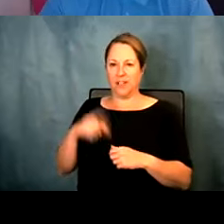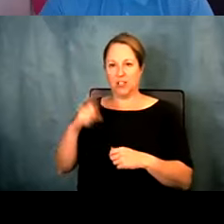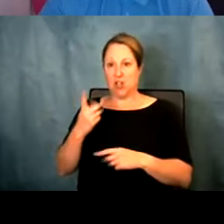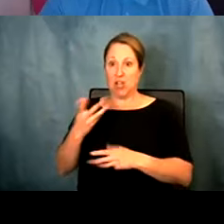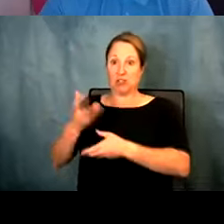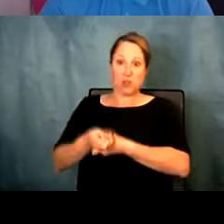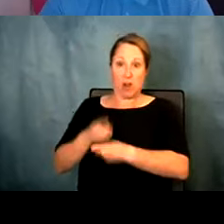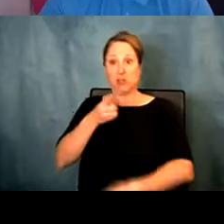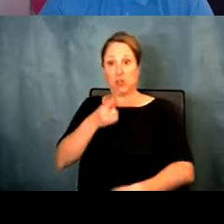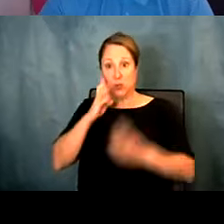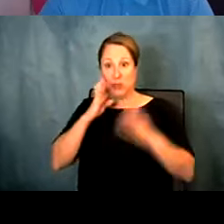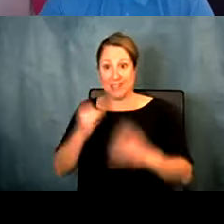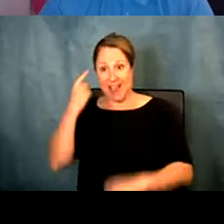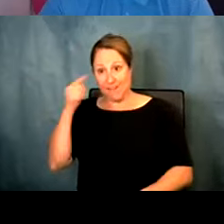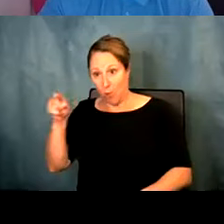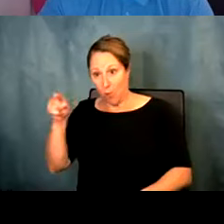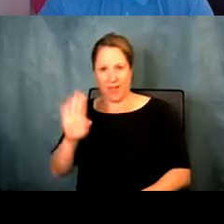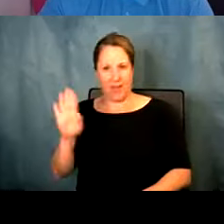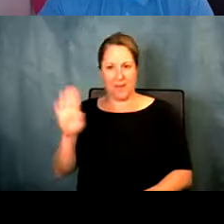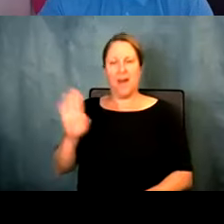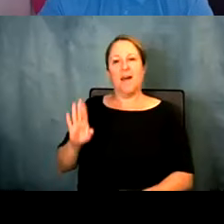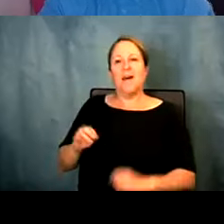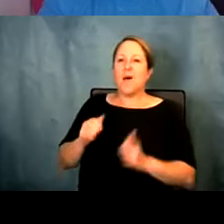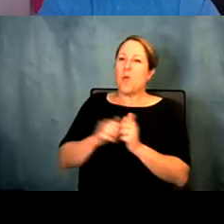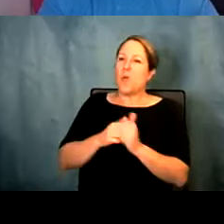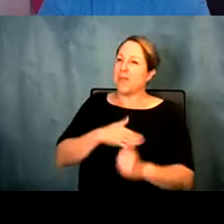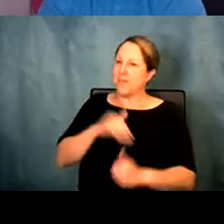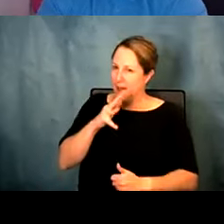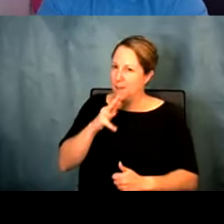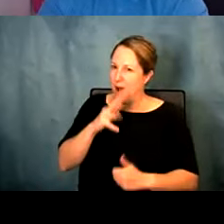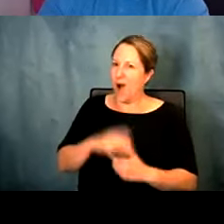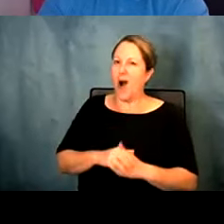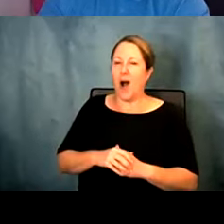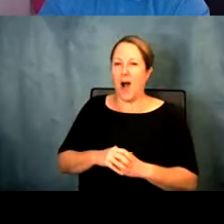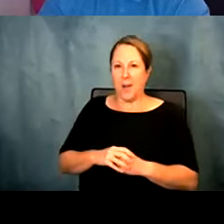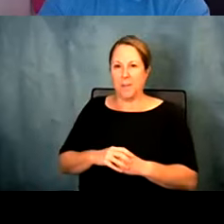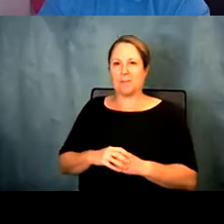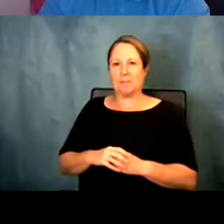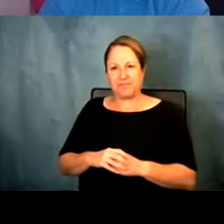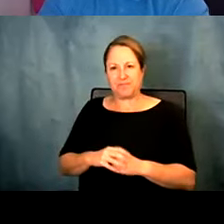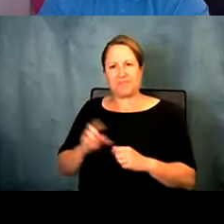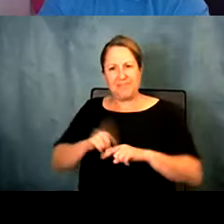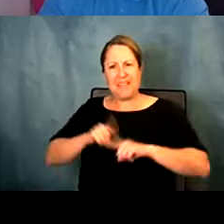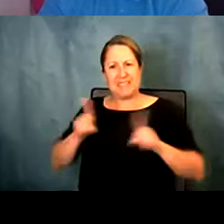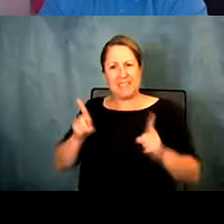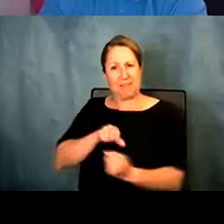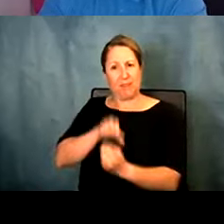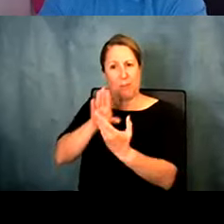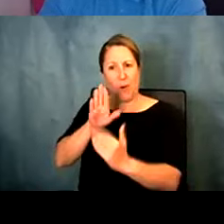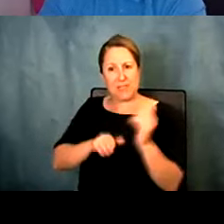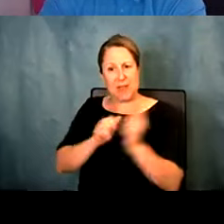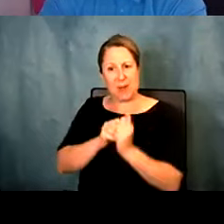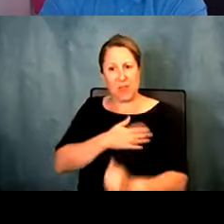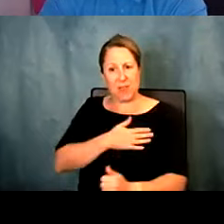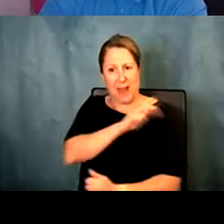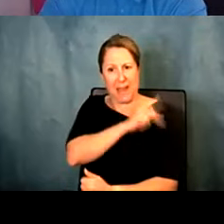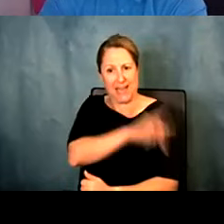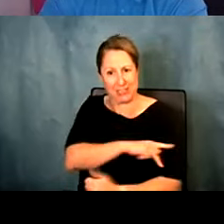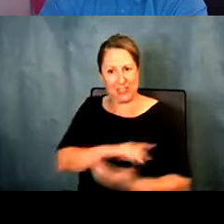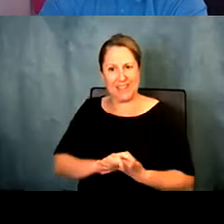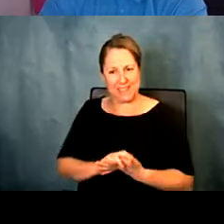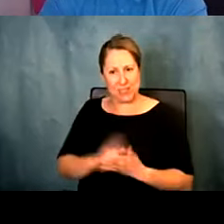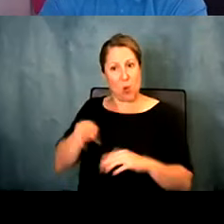think having to deal with that for my mom, kind of having a flip position than what I have as a physician with my patients, kind of having that